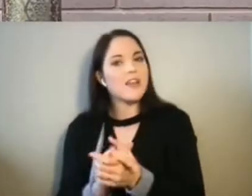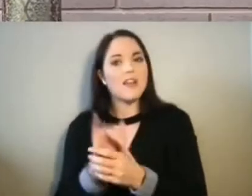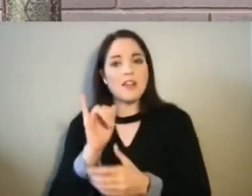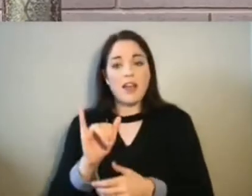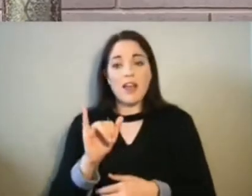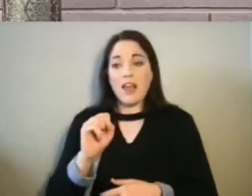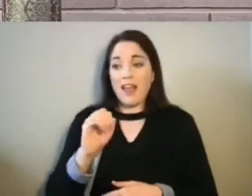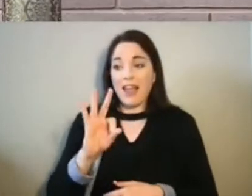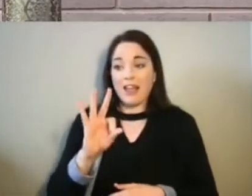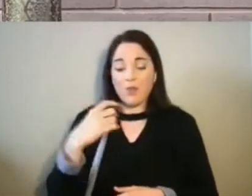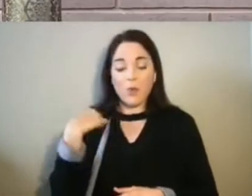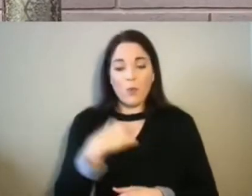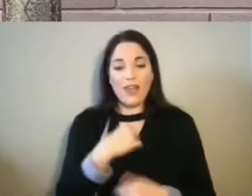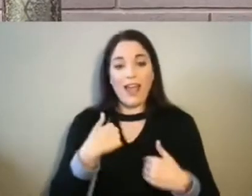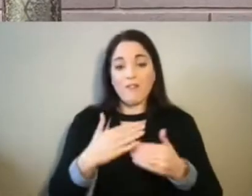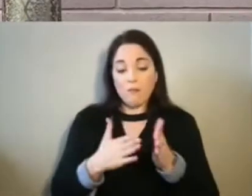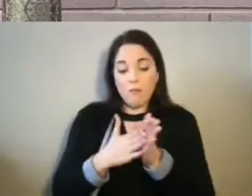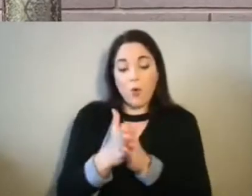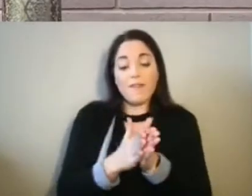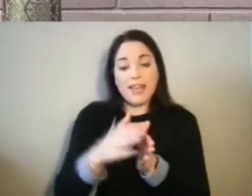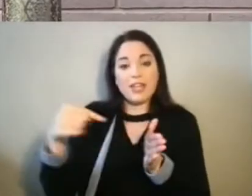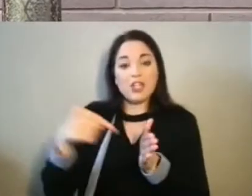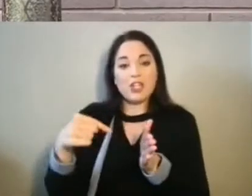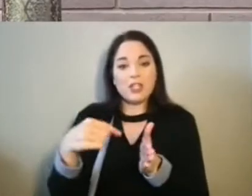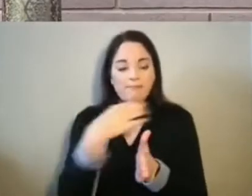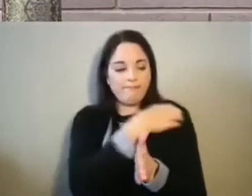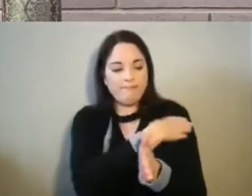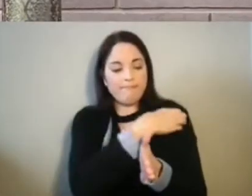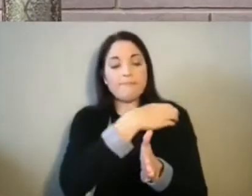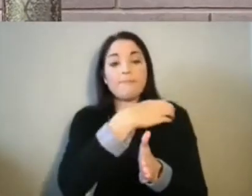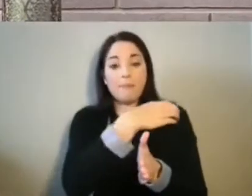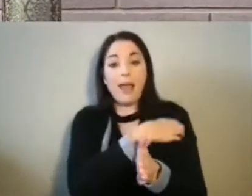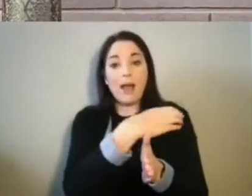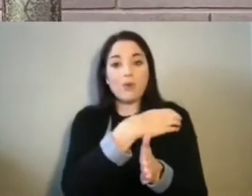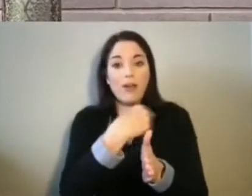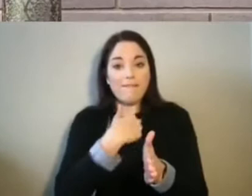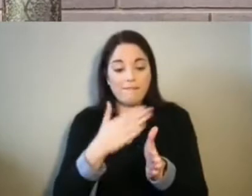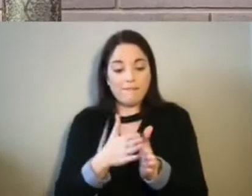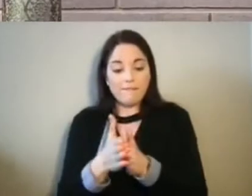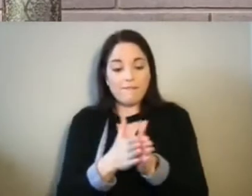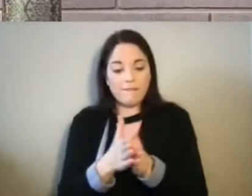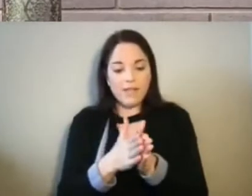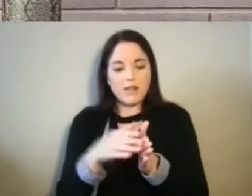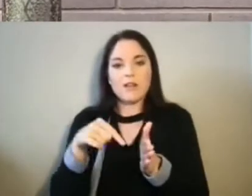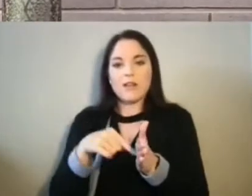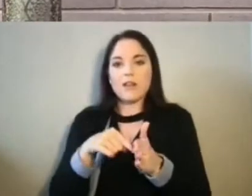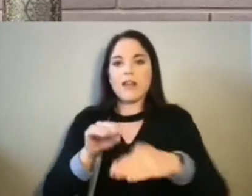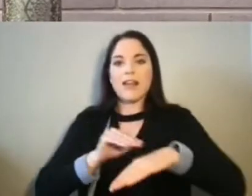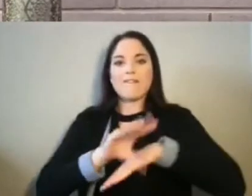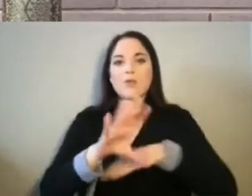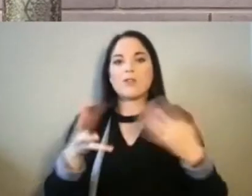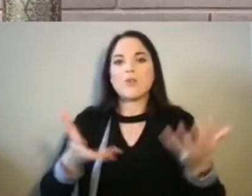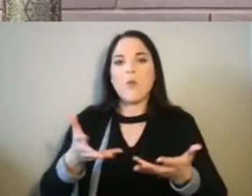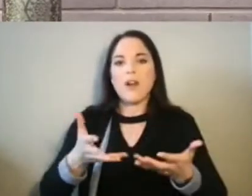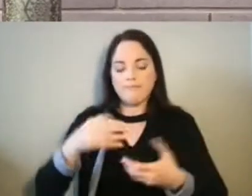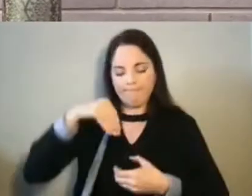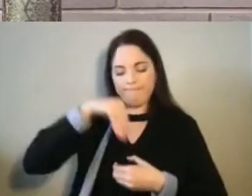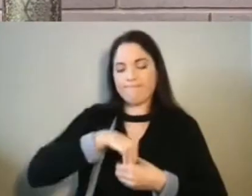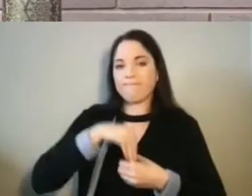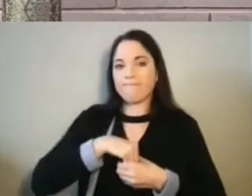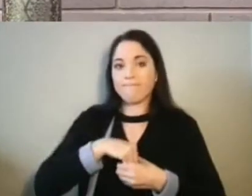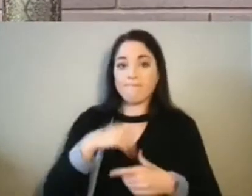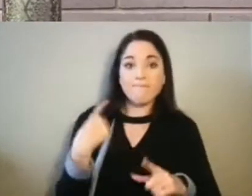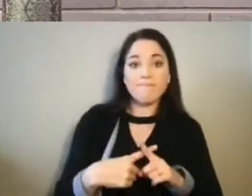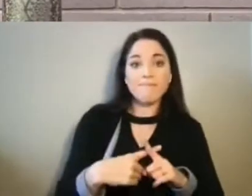of the soul, that seat of the soul, that living temple that invites us to be living temples. So